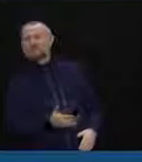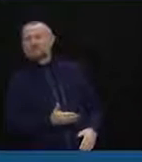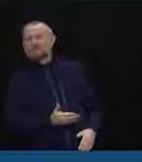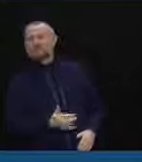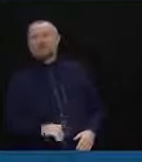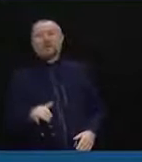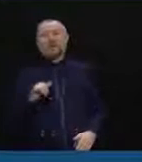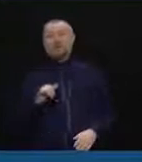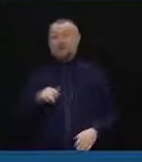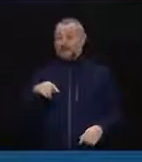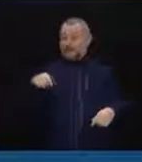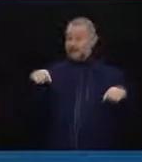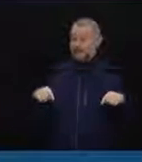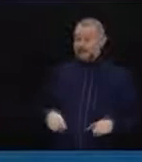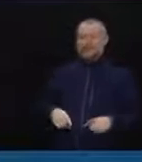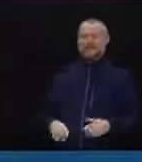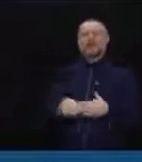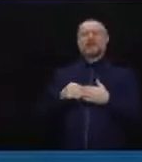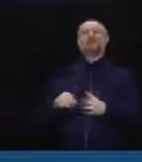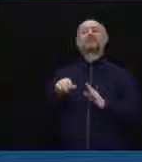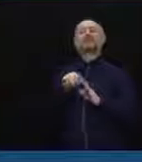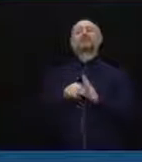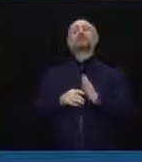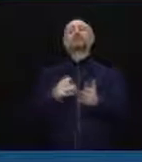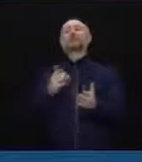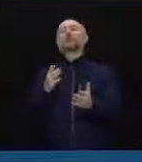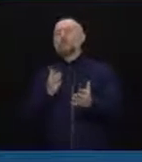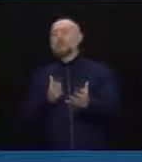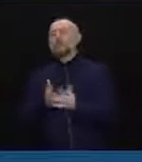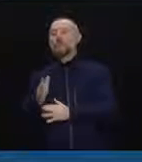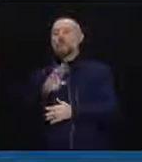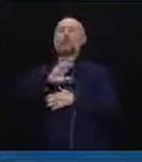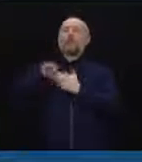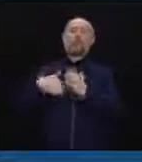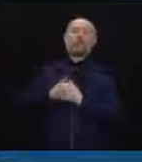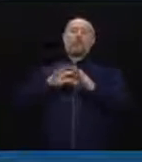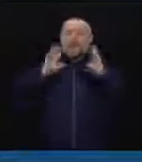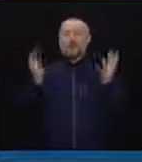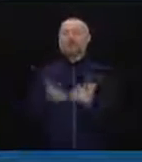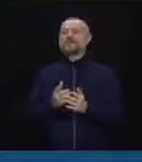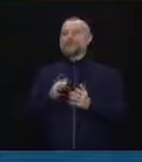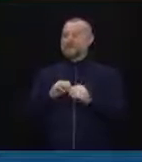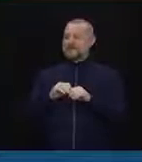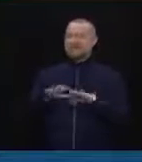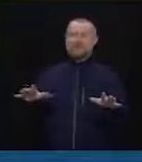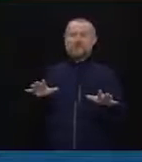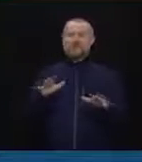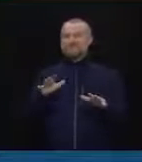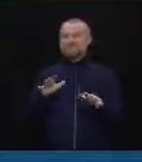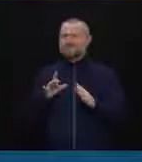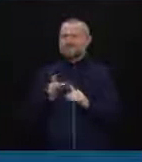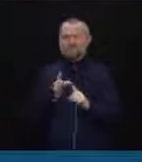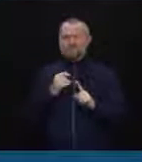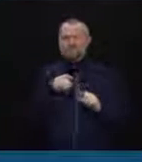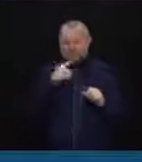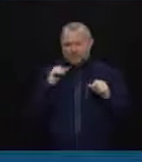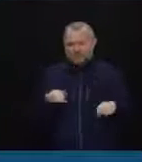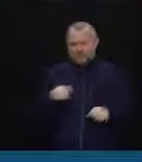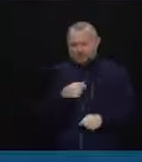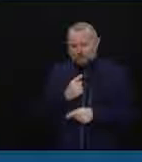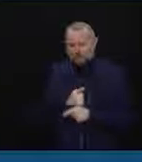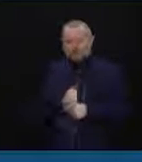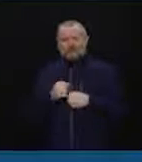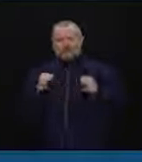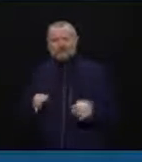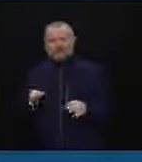global pandemic, and we want to ensure that we still have the ability to make the right decisions to do exactly what we've done for the